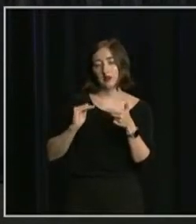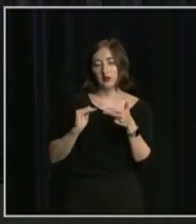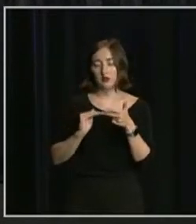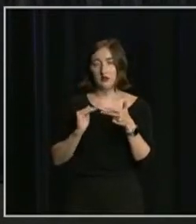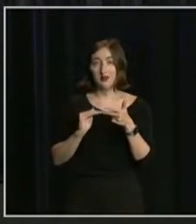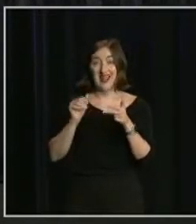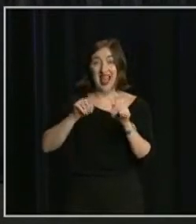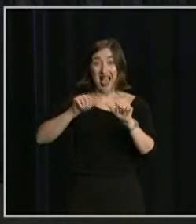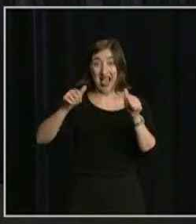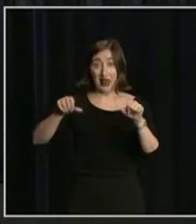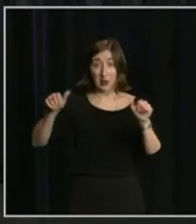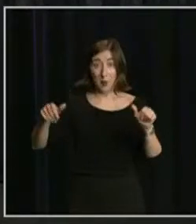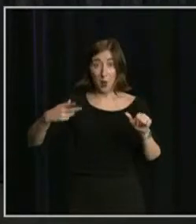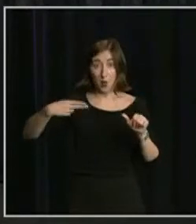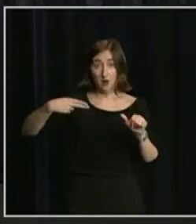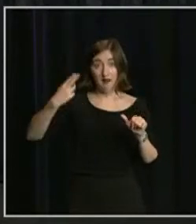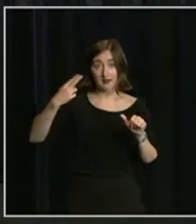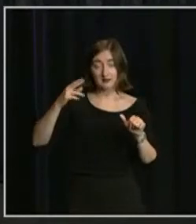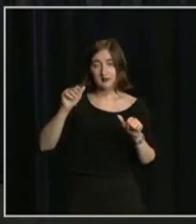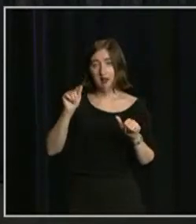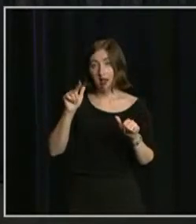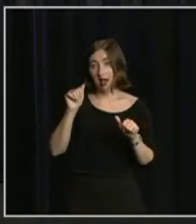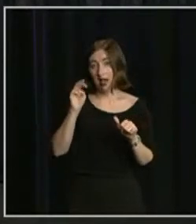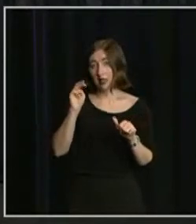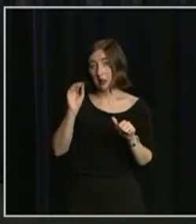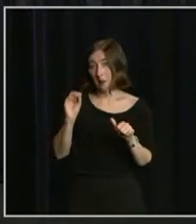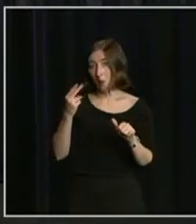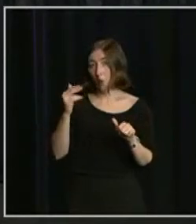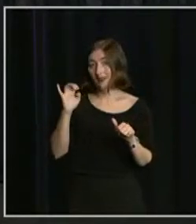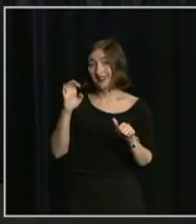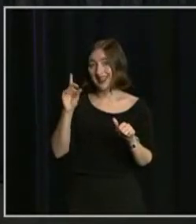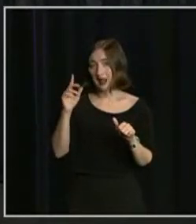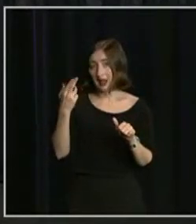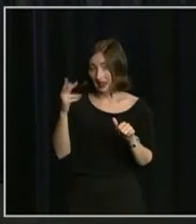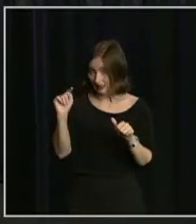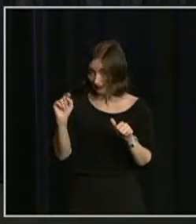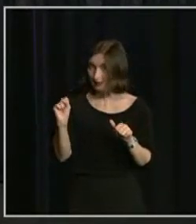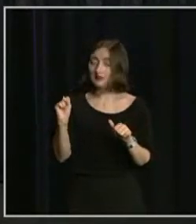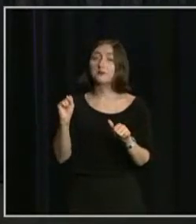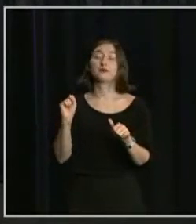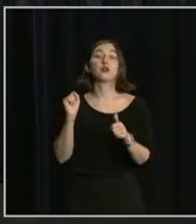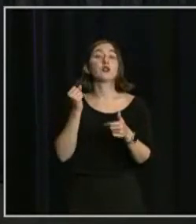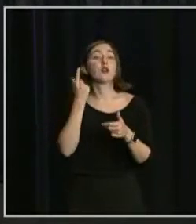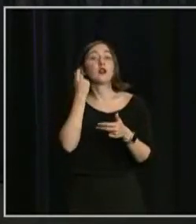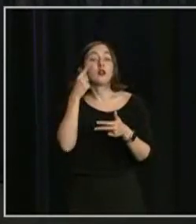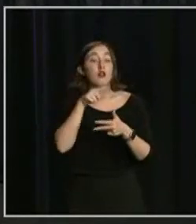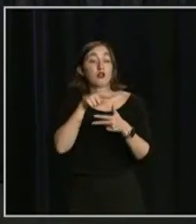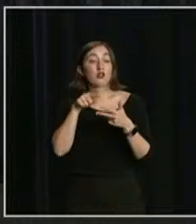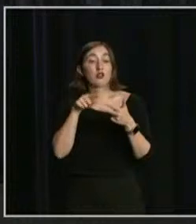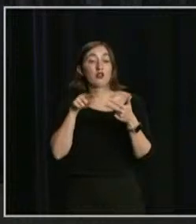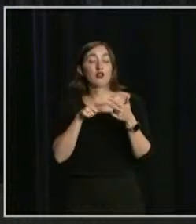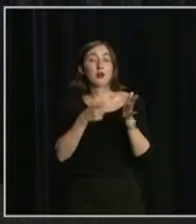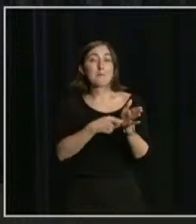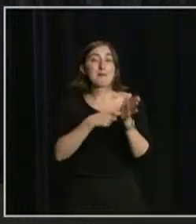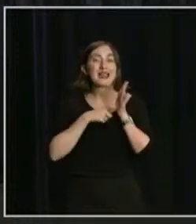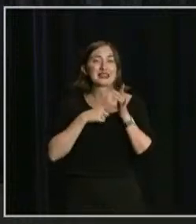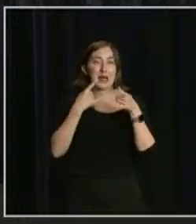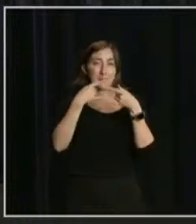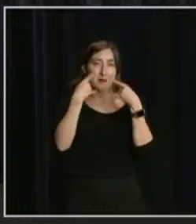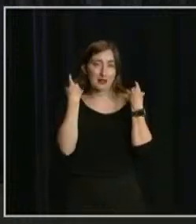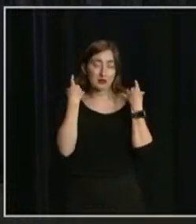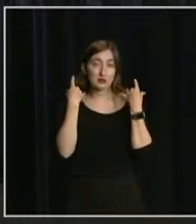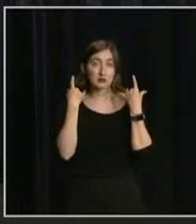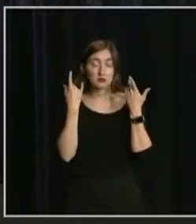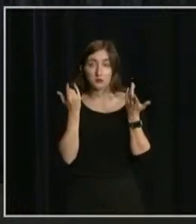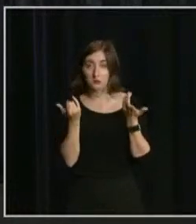they will do if we are turned over, I don't know, but I know some of them across the state say they're going to do